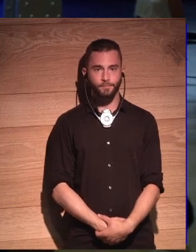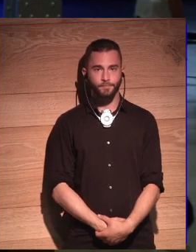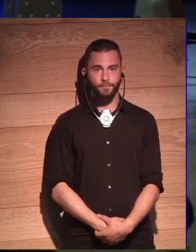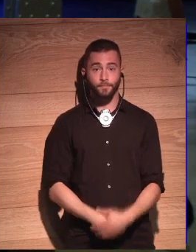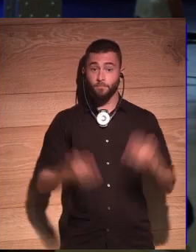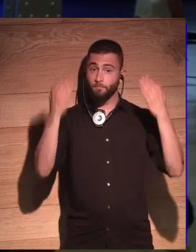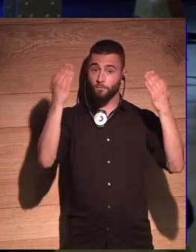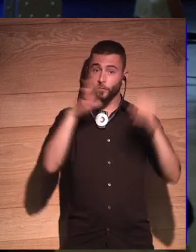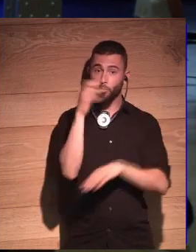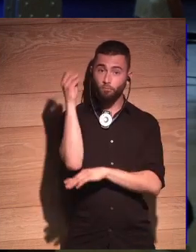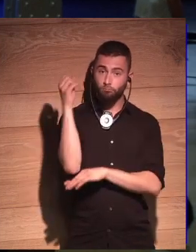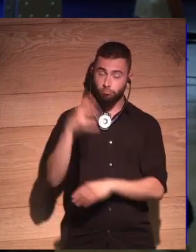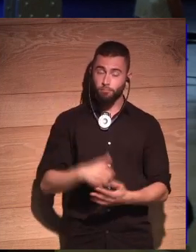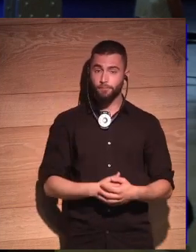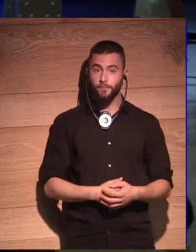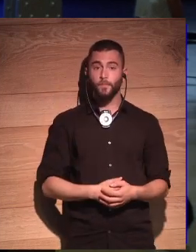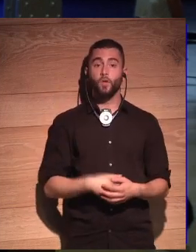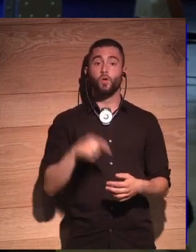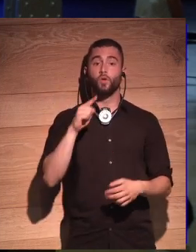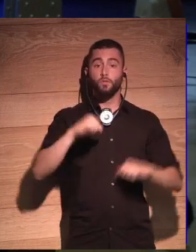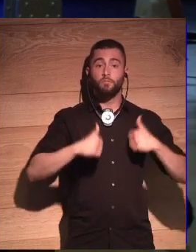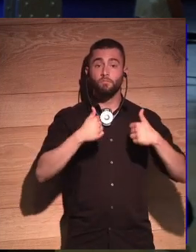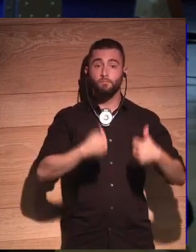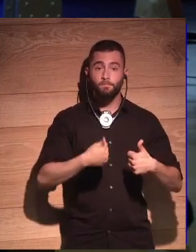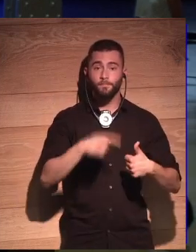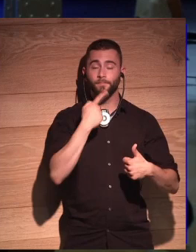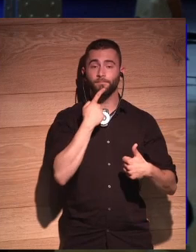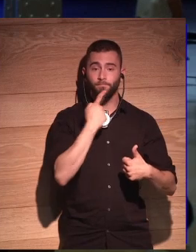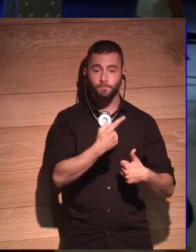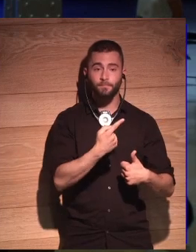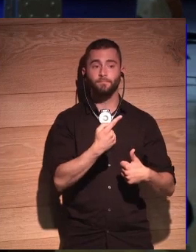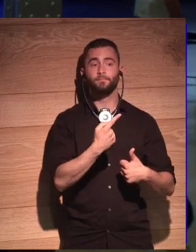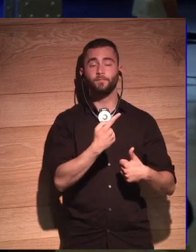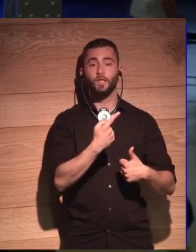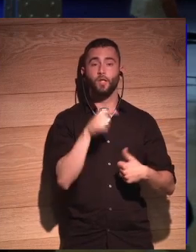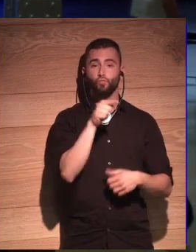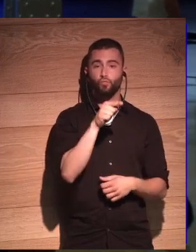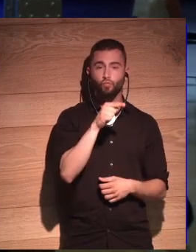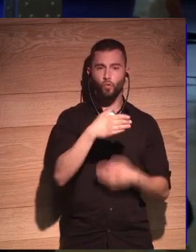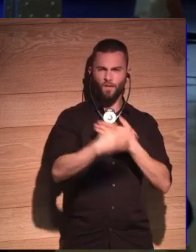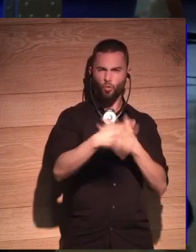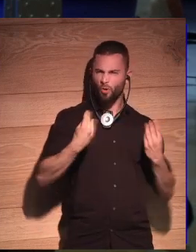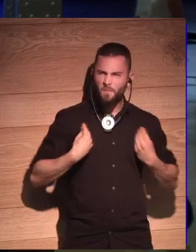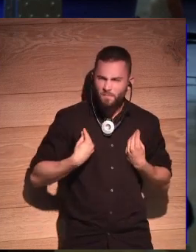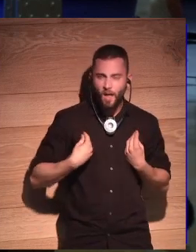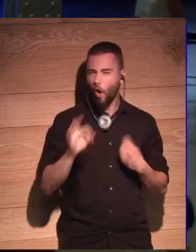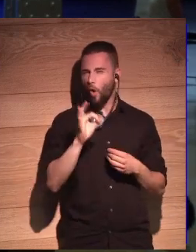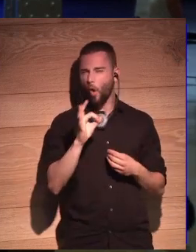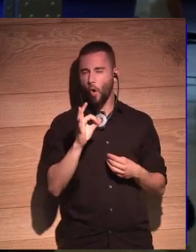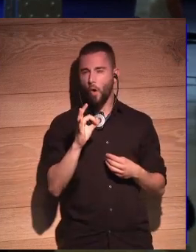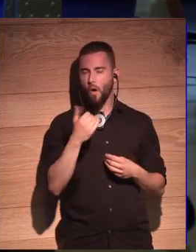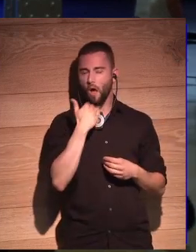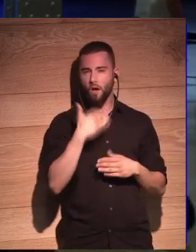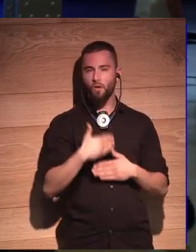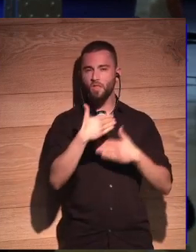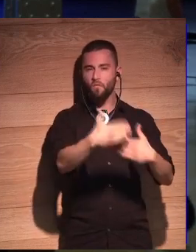Enhorabuena por... Congratulations for your presentation. You started mentioning that you were living in the future, that